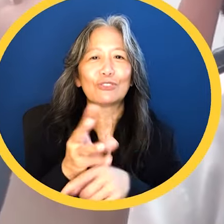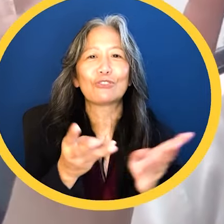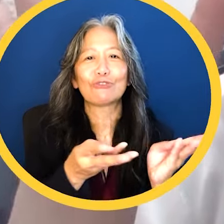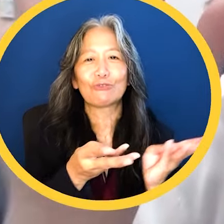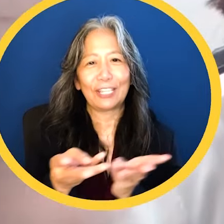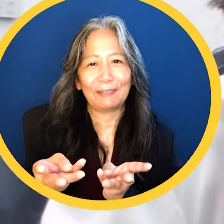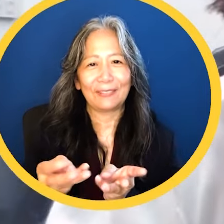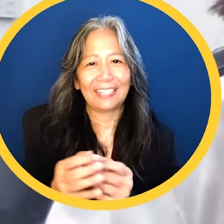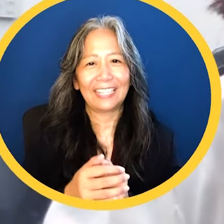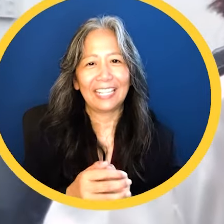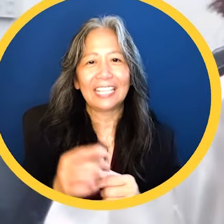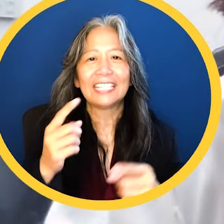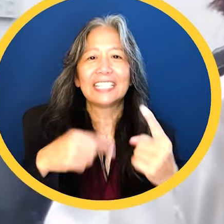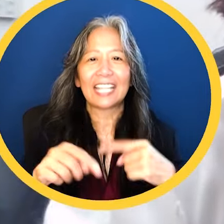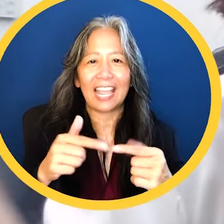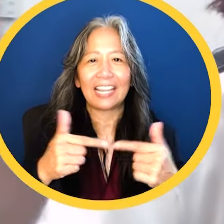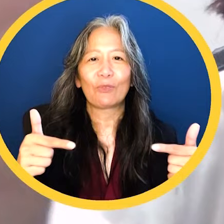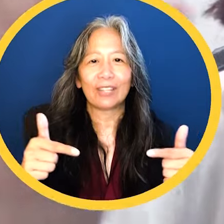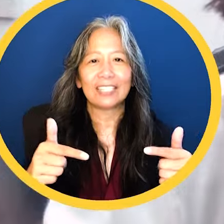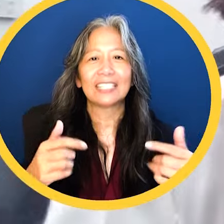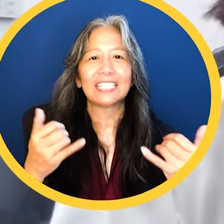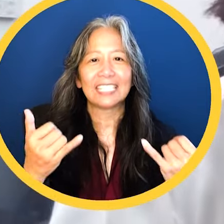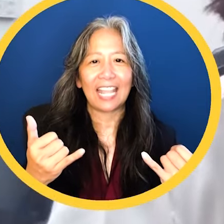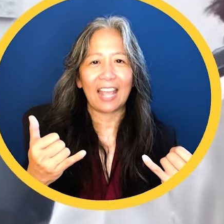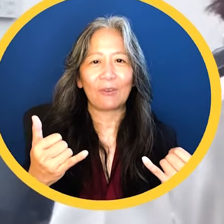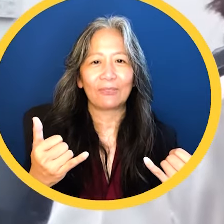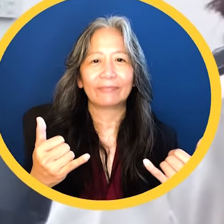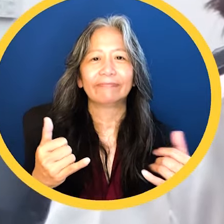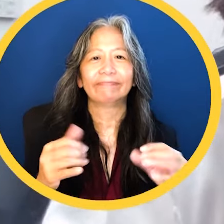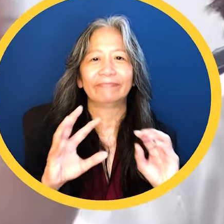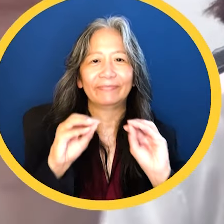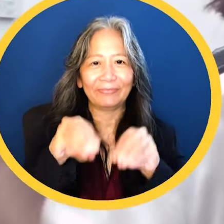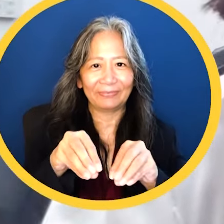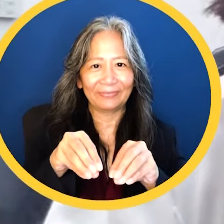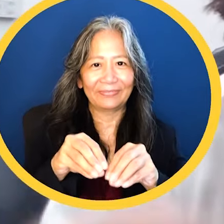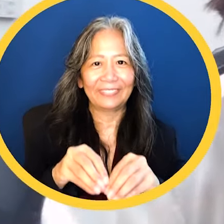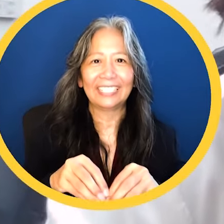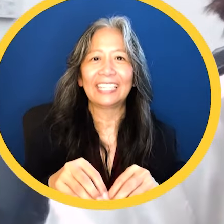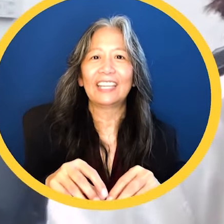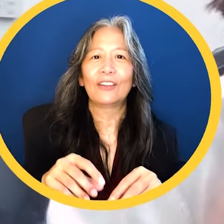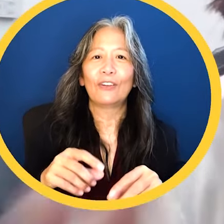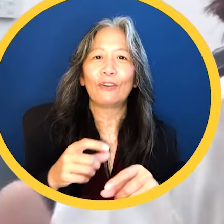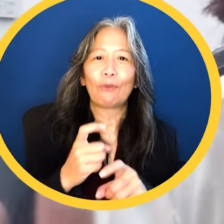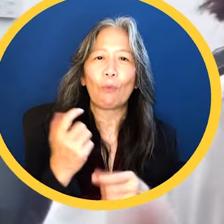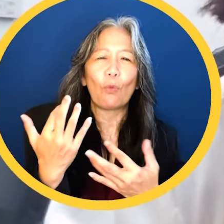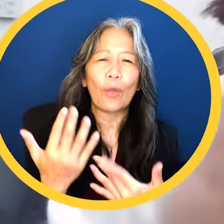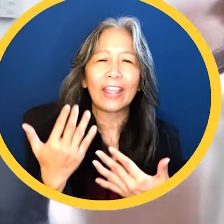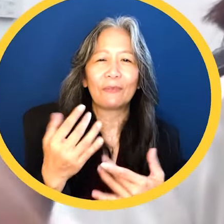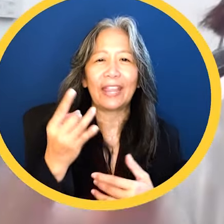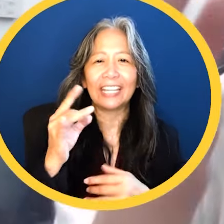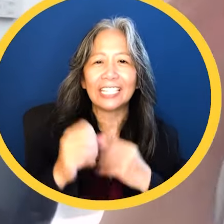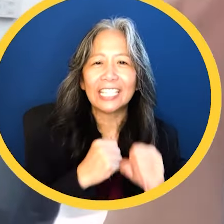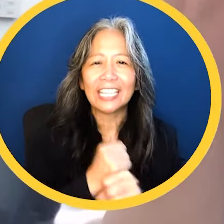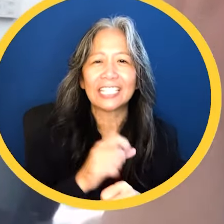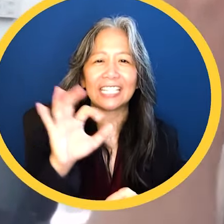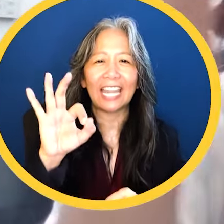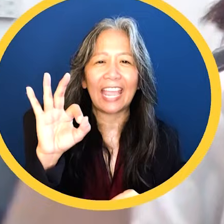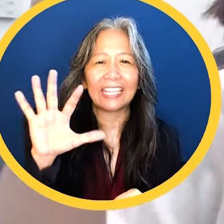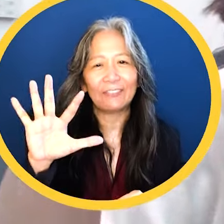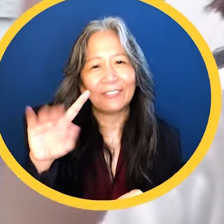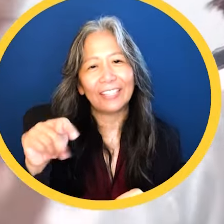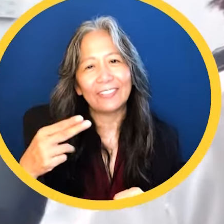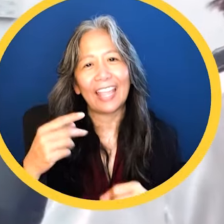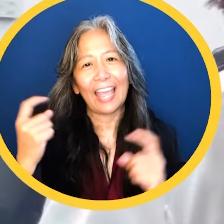that sign language is a staple. Like, it just from waiting for 18 years and 95th